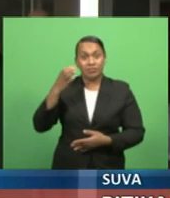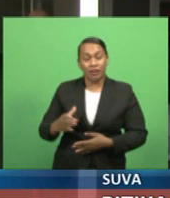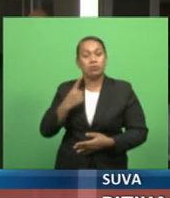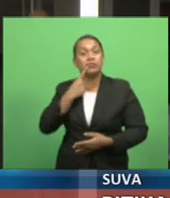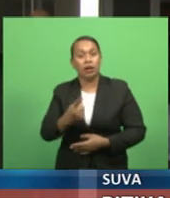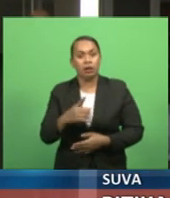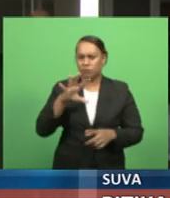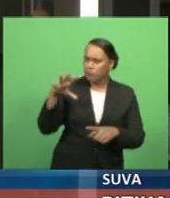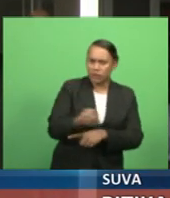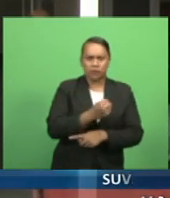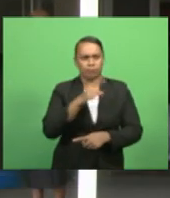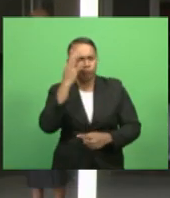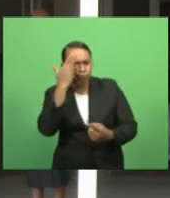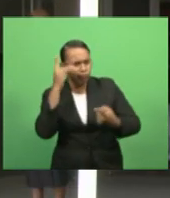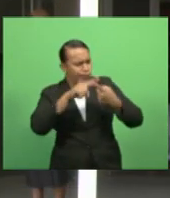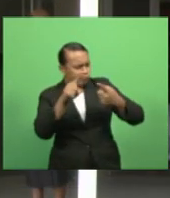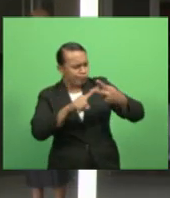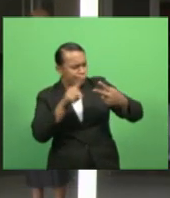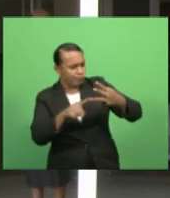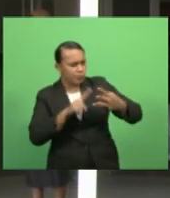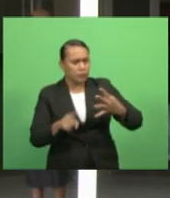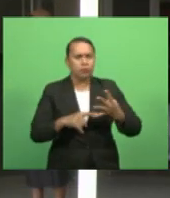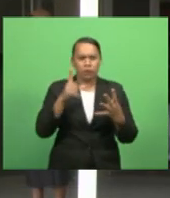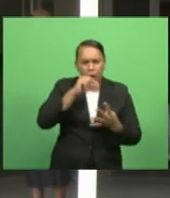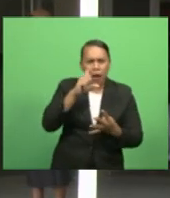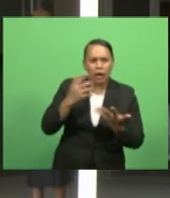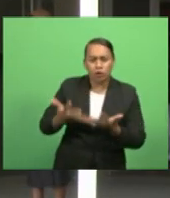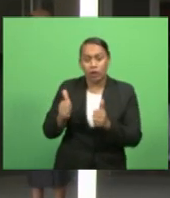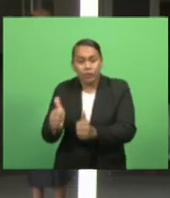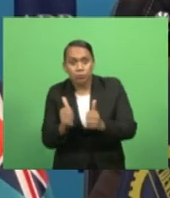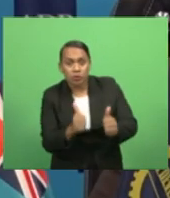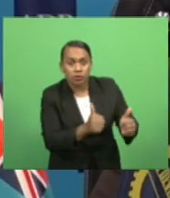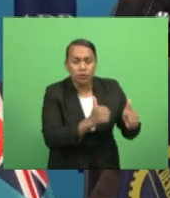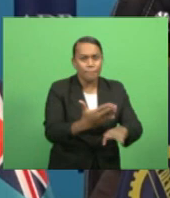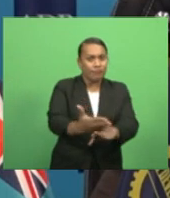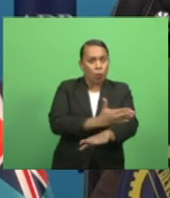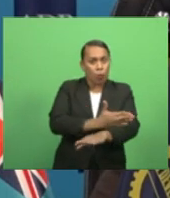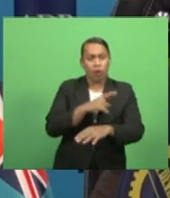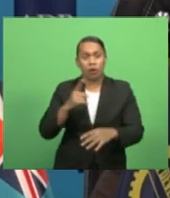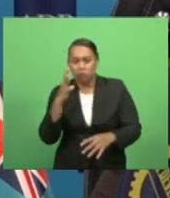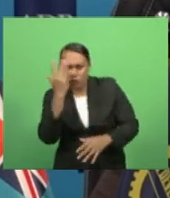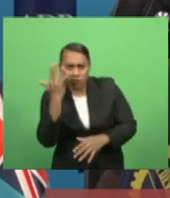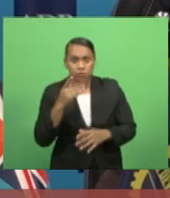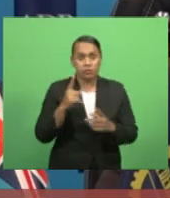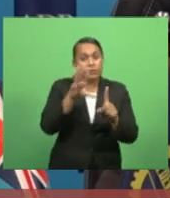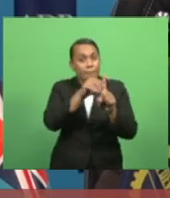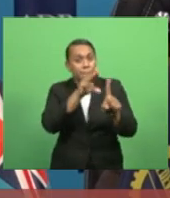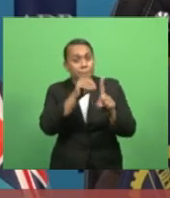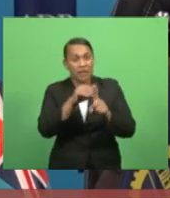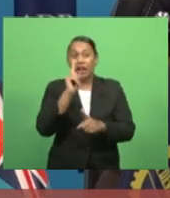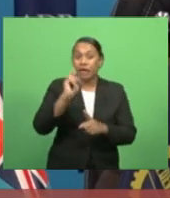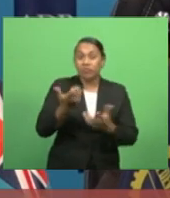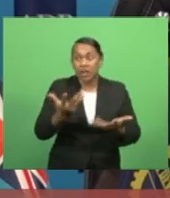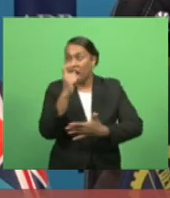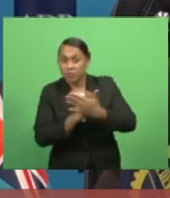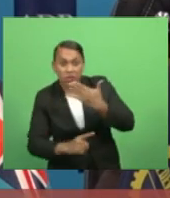considered before an arrangement can be agreed upon. For example, if there is a protocol that's developed that if a